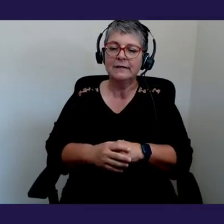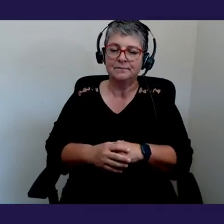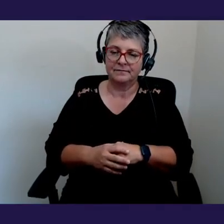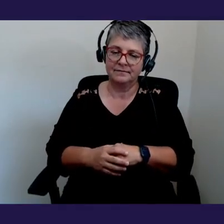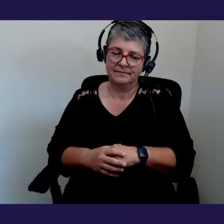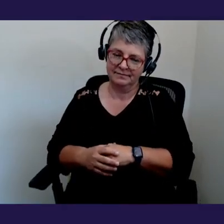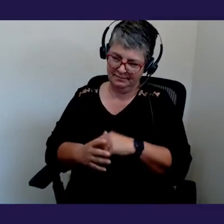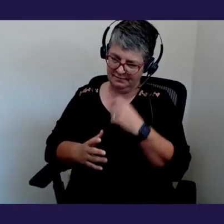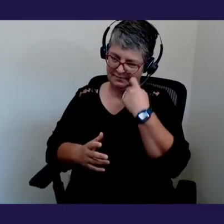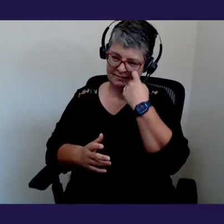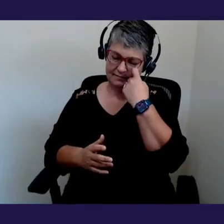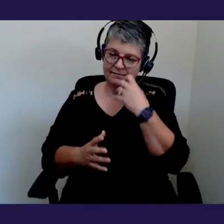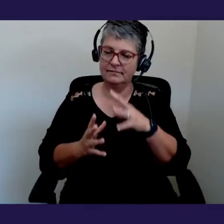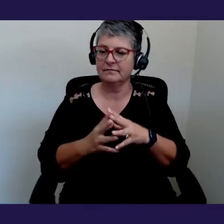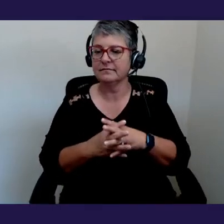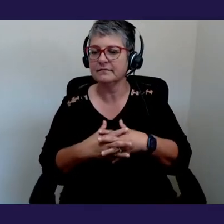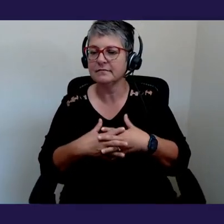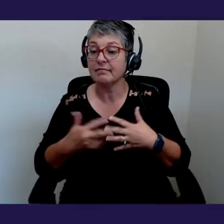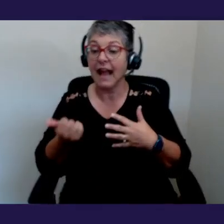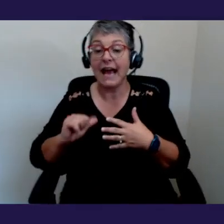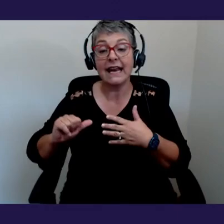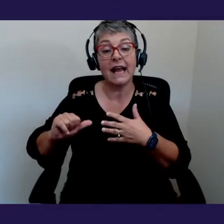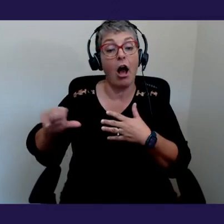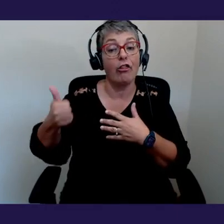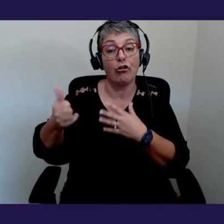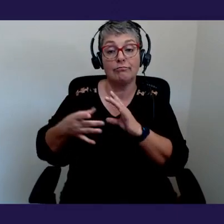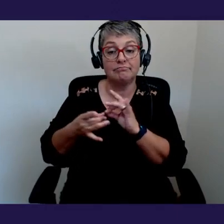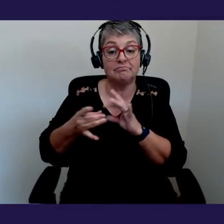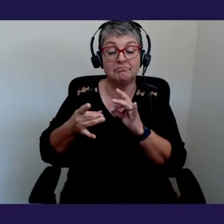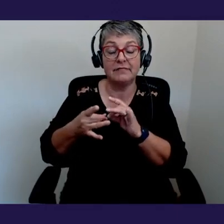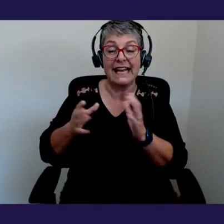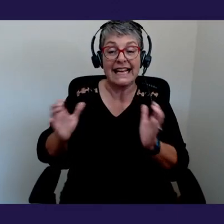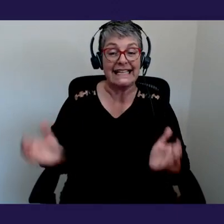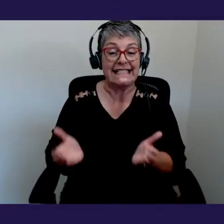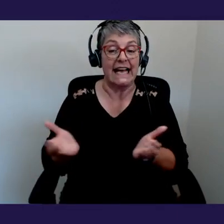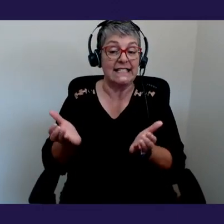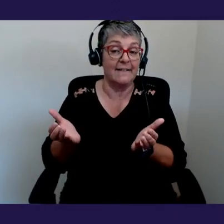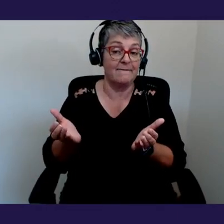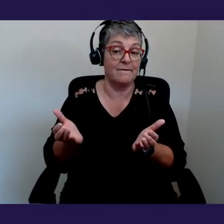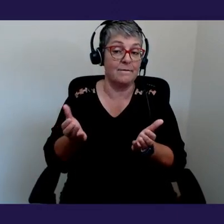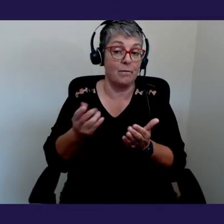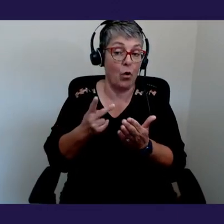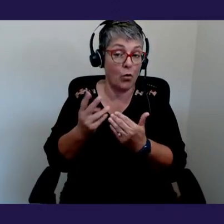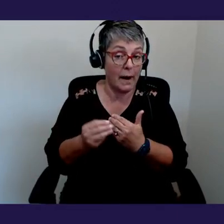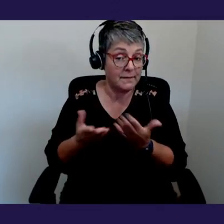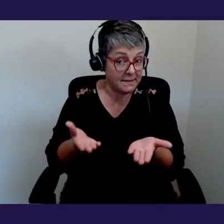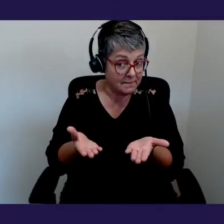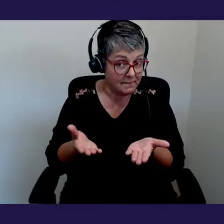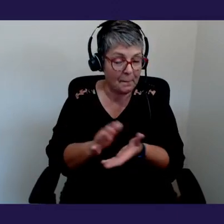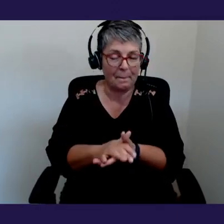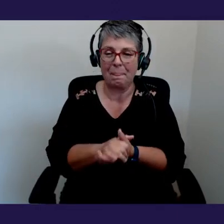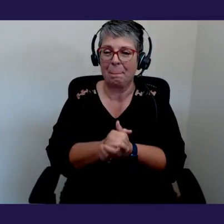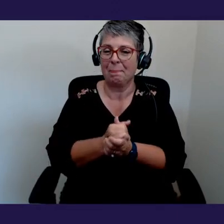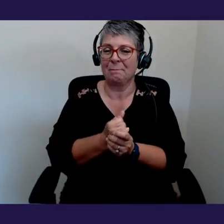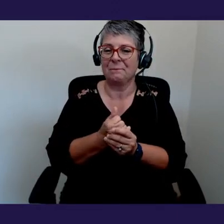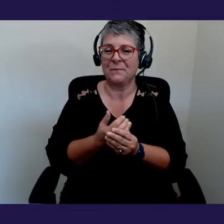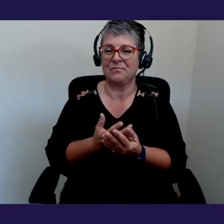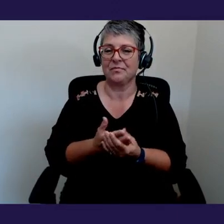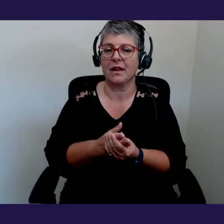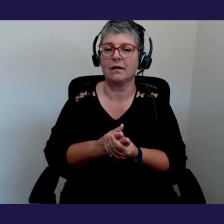Any additional thoughts on incentive programs? Rachel? Sorry. Oh, sorry. Sorry, Joe. I didn't mean to step